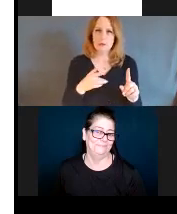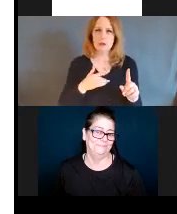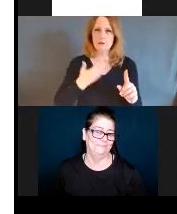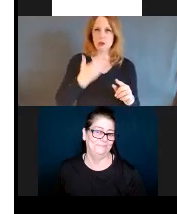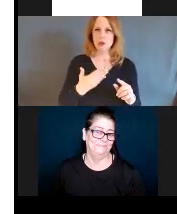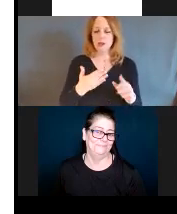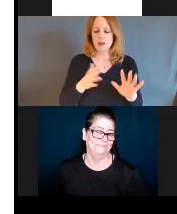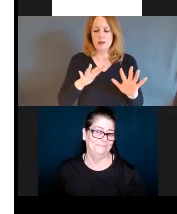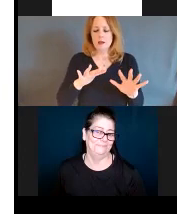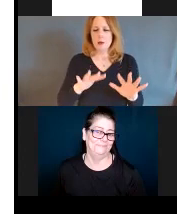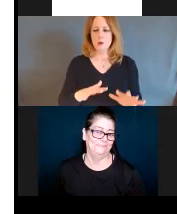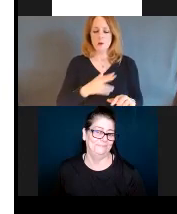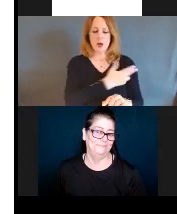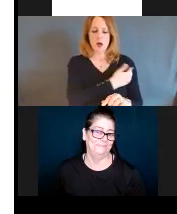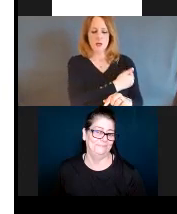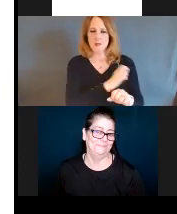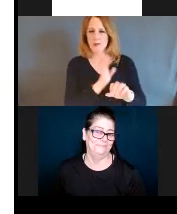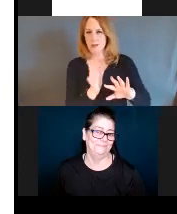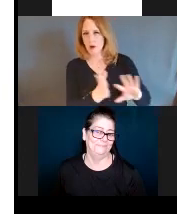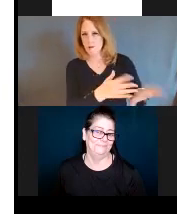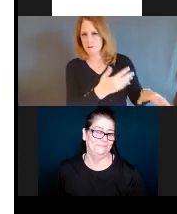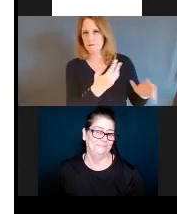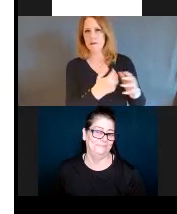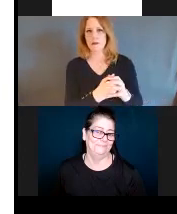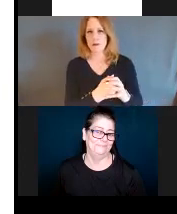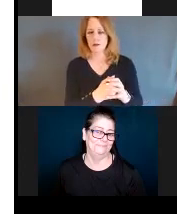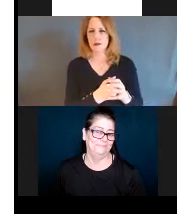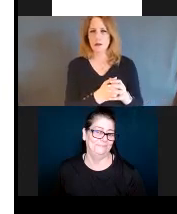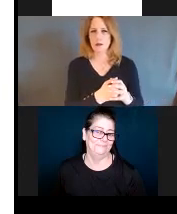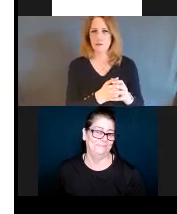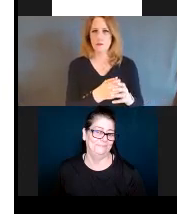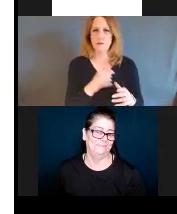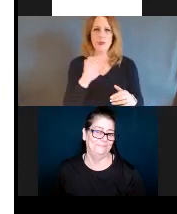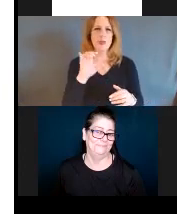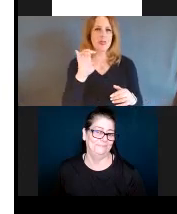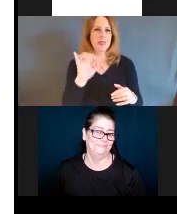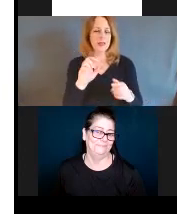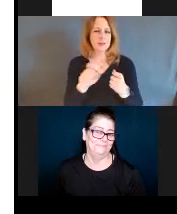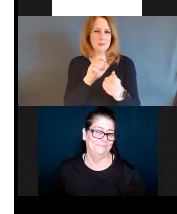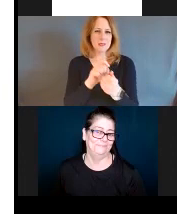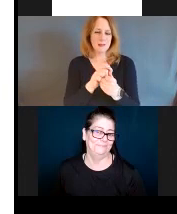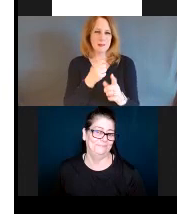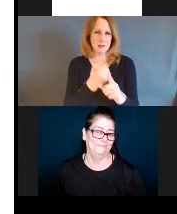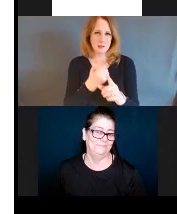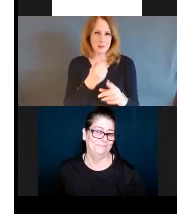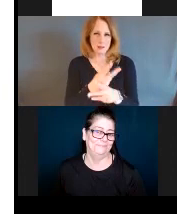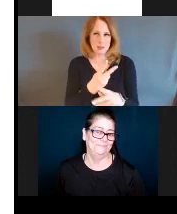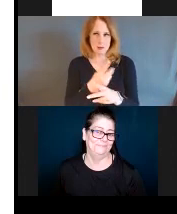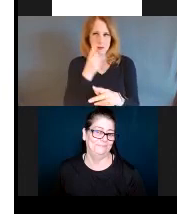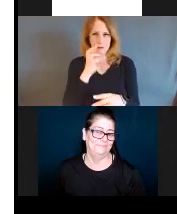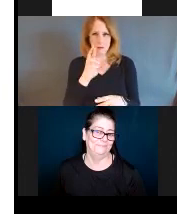of the hospital washed off of me, so to speak. So those were things that were my specific self-care for crisis